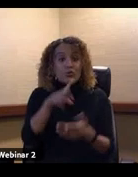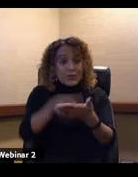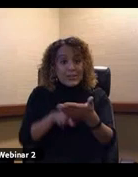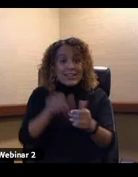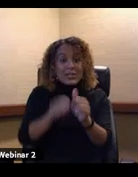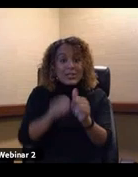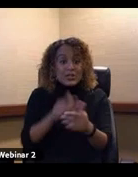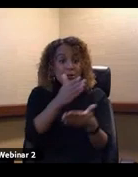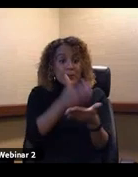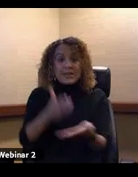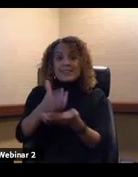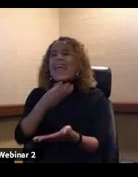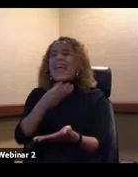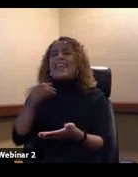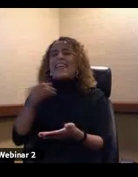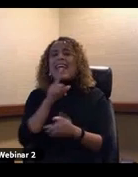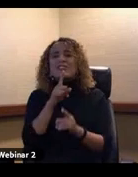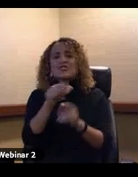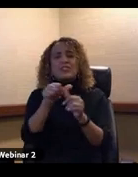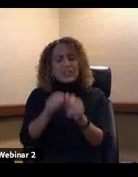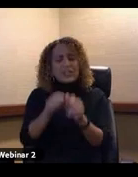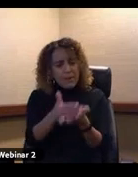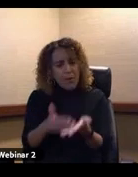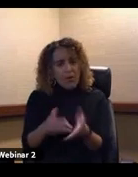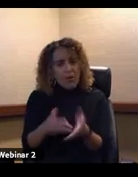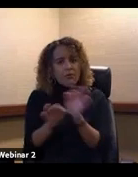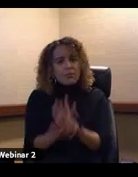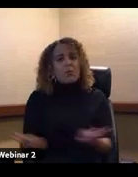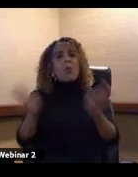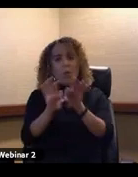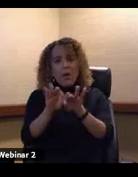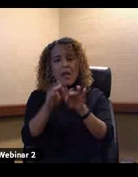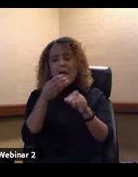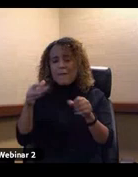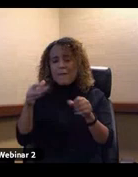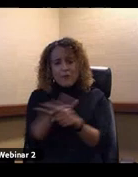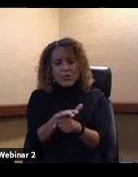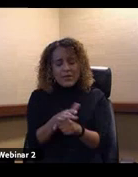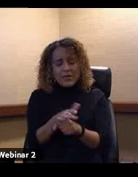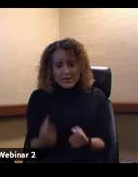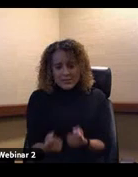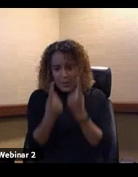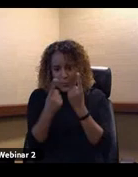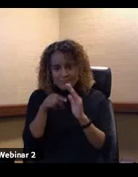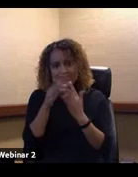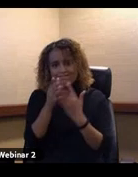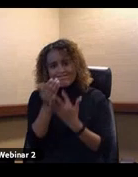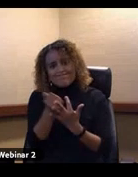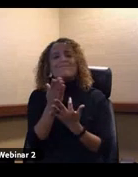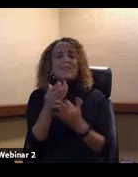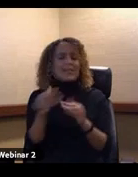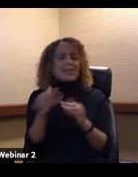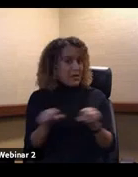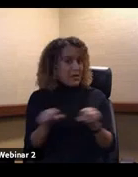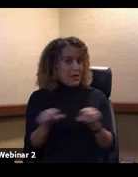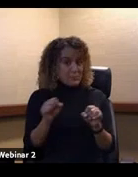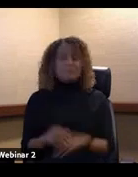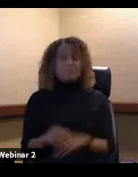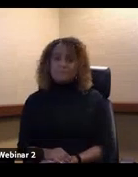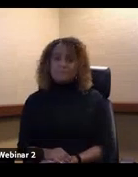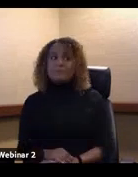read each piece of each question and answer each part as fully and comprehensive as possible.